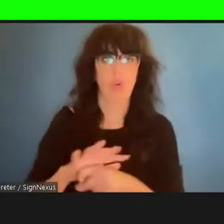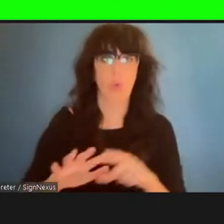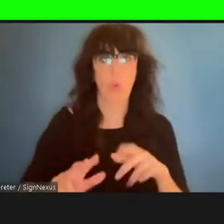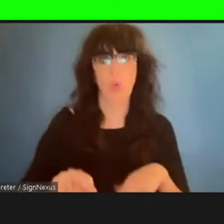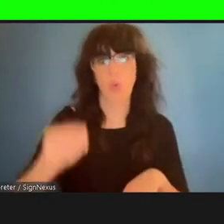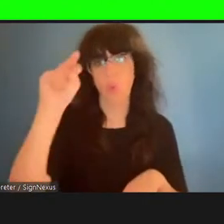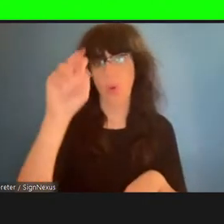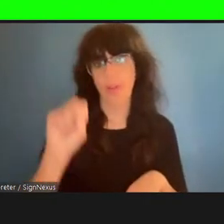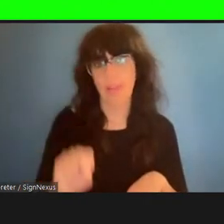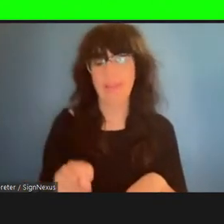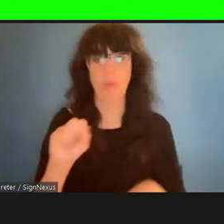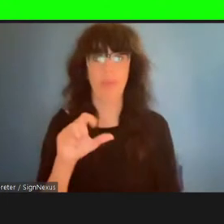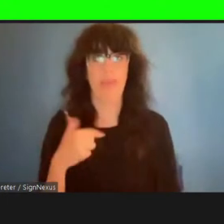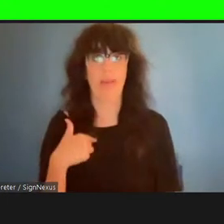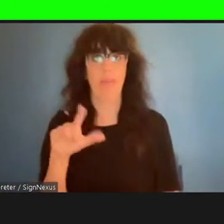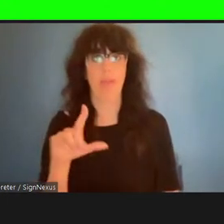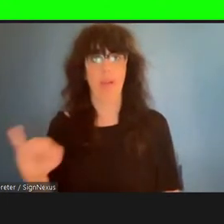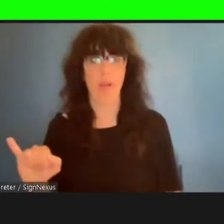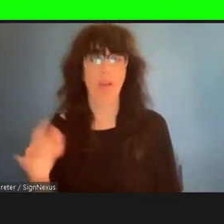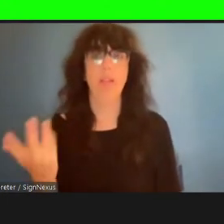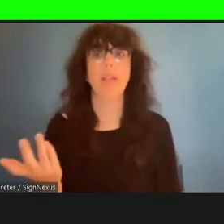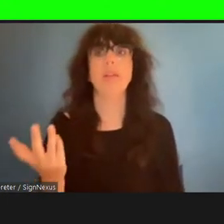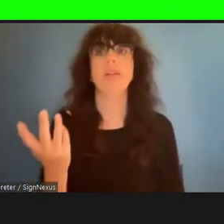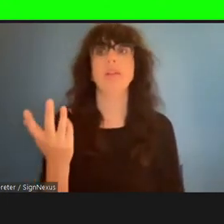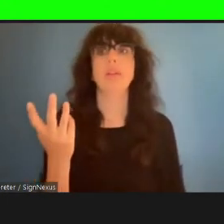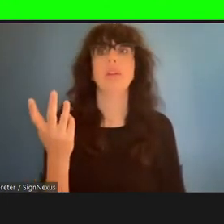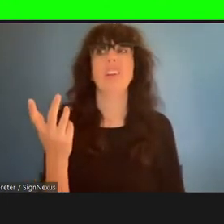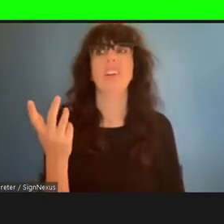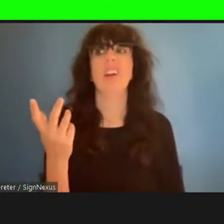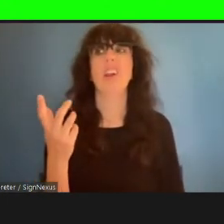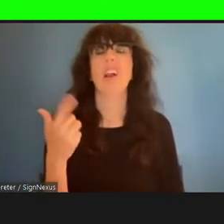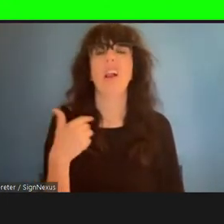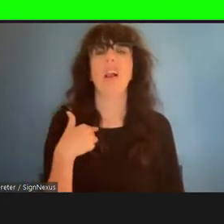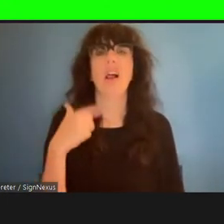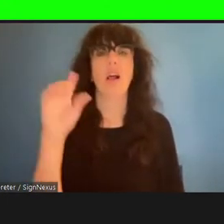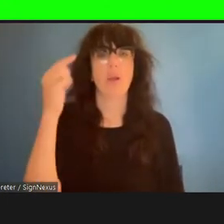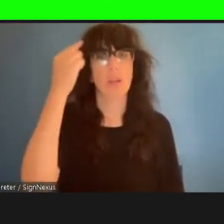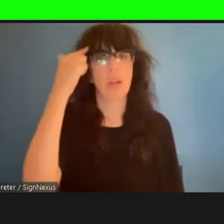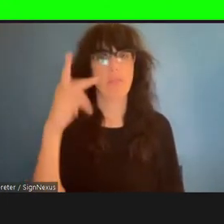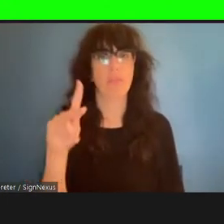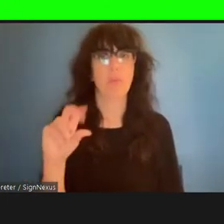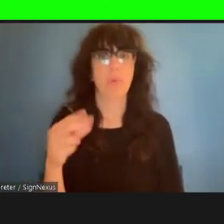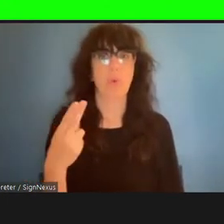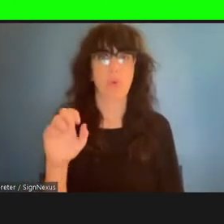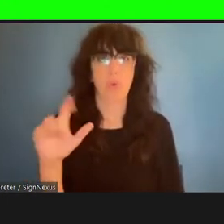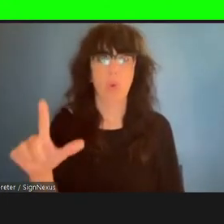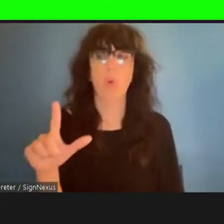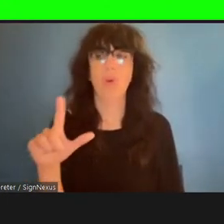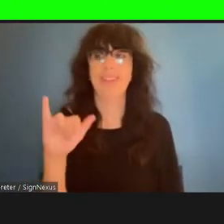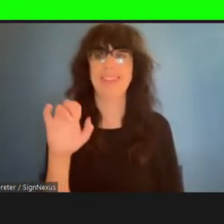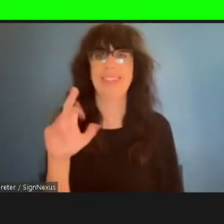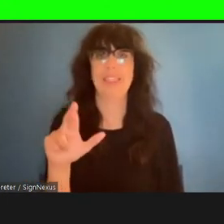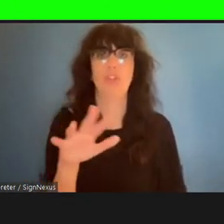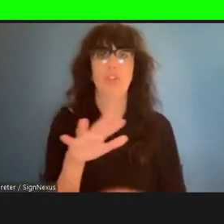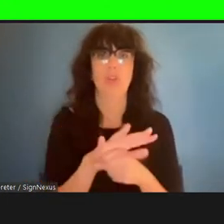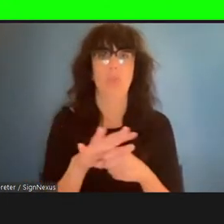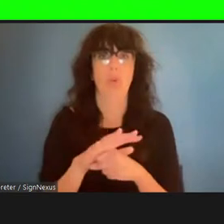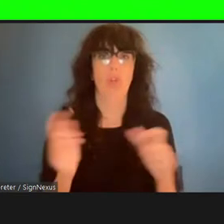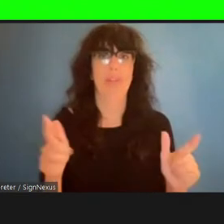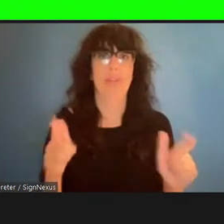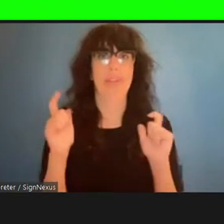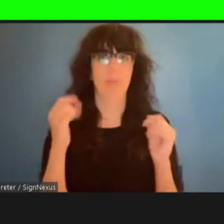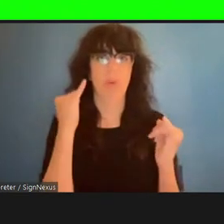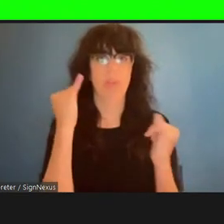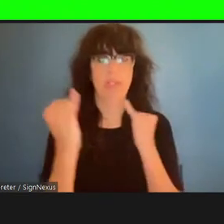islander transit i was very pardoned by governor hopefuls inter-borough express idea to move